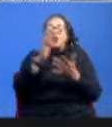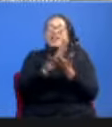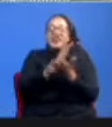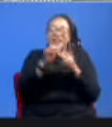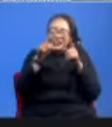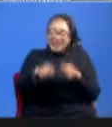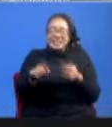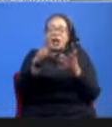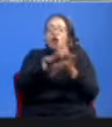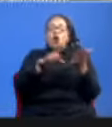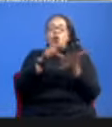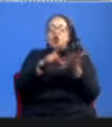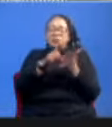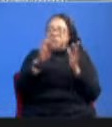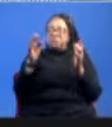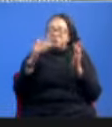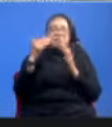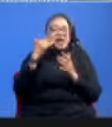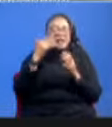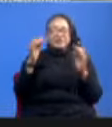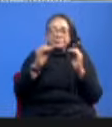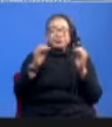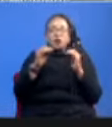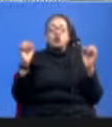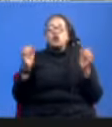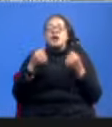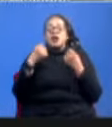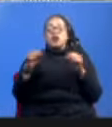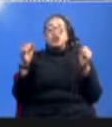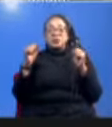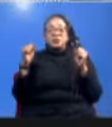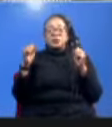bread. You cannot just,